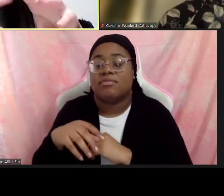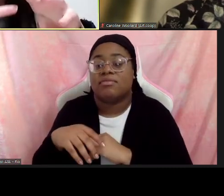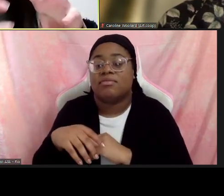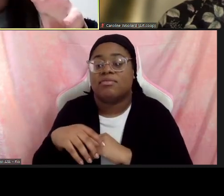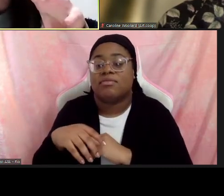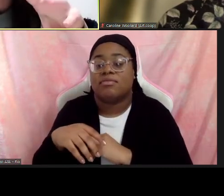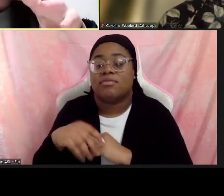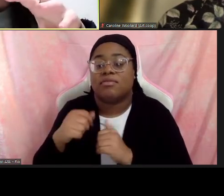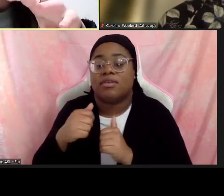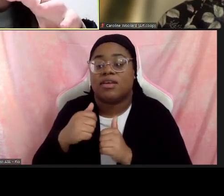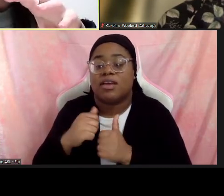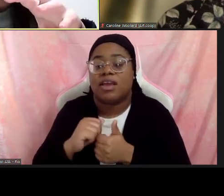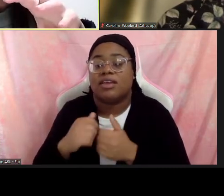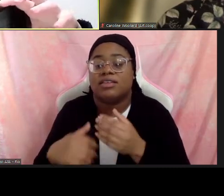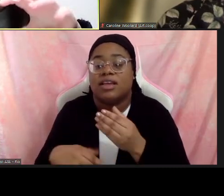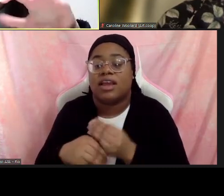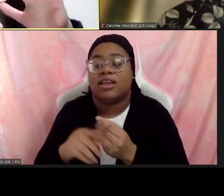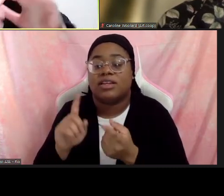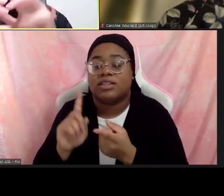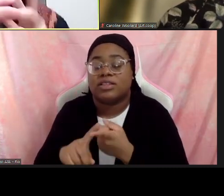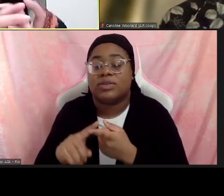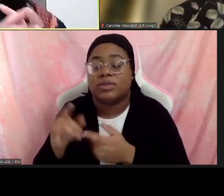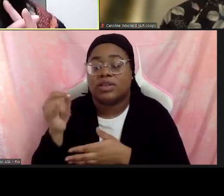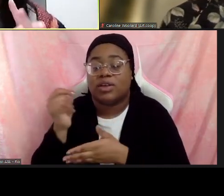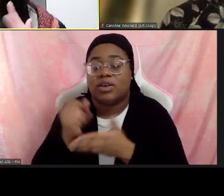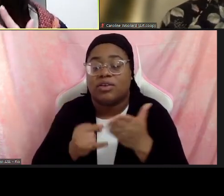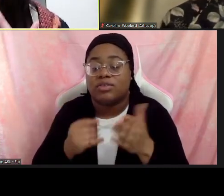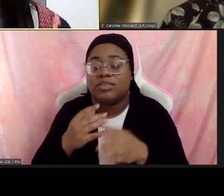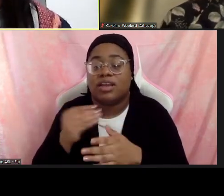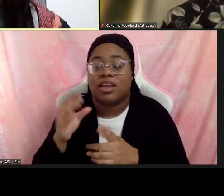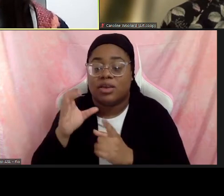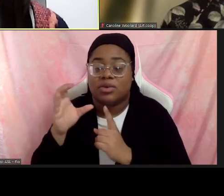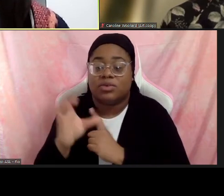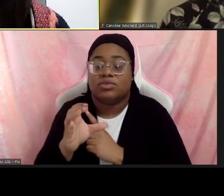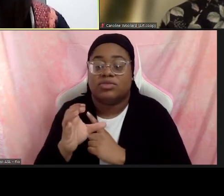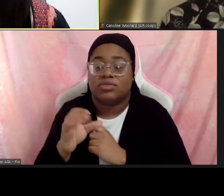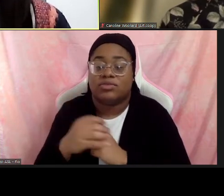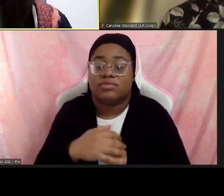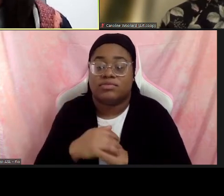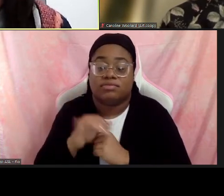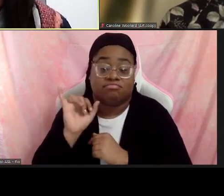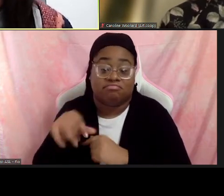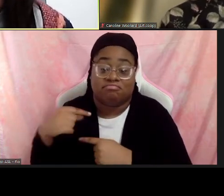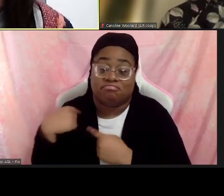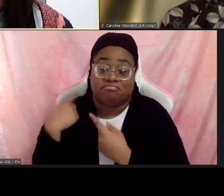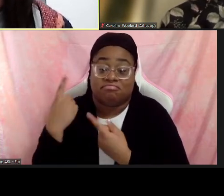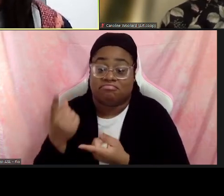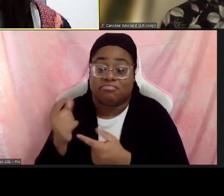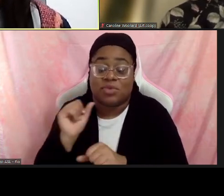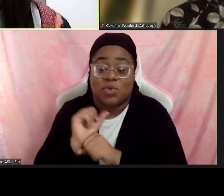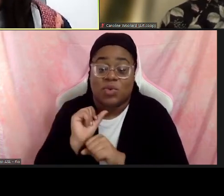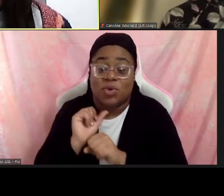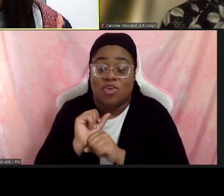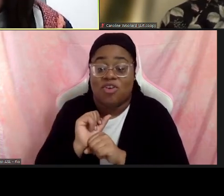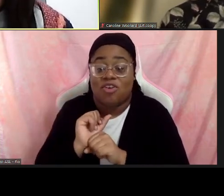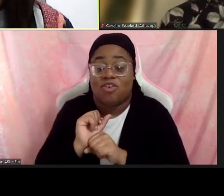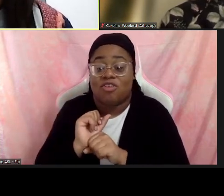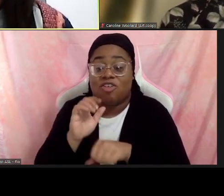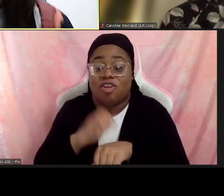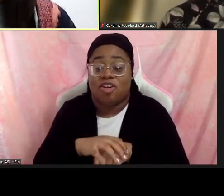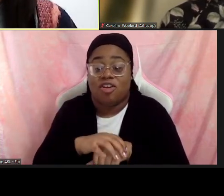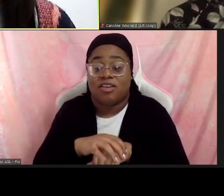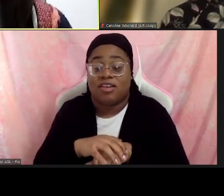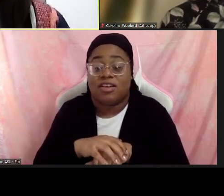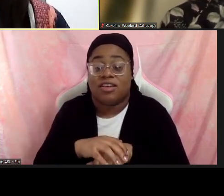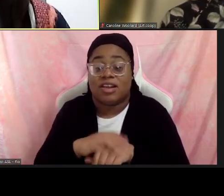how to add that to the arts and culture. And since that, we have been working